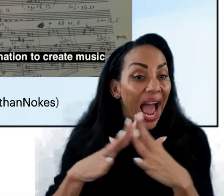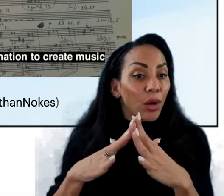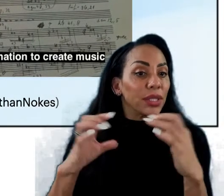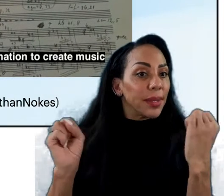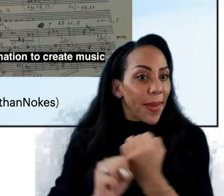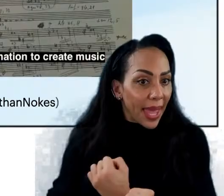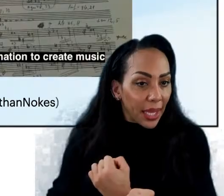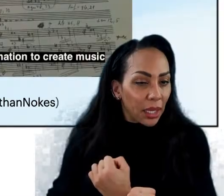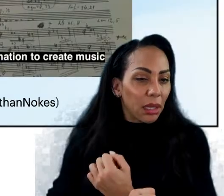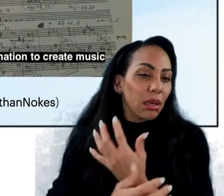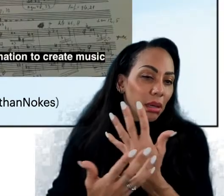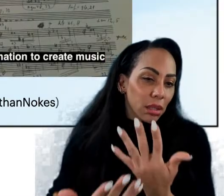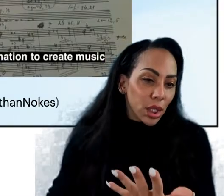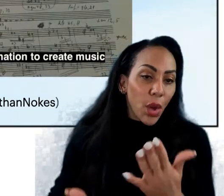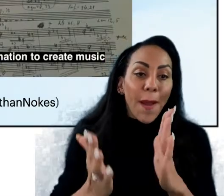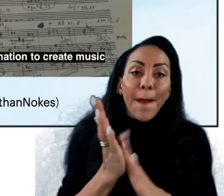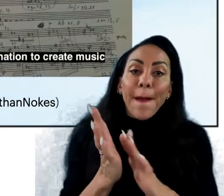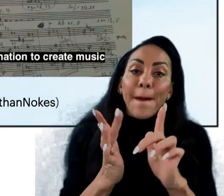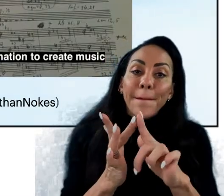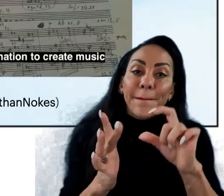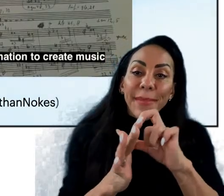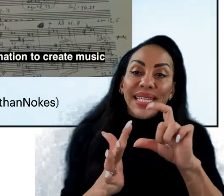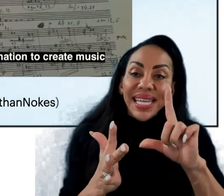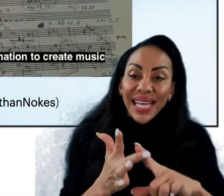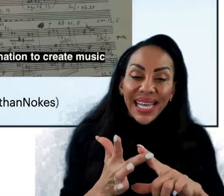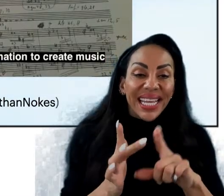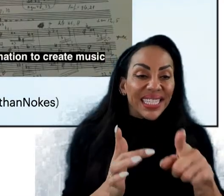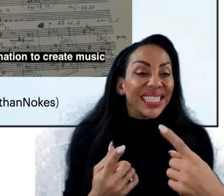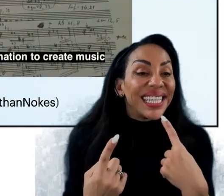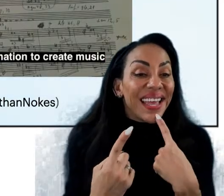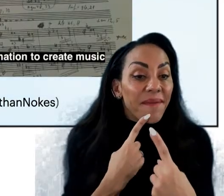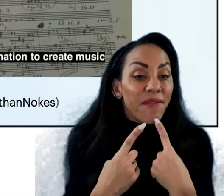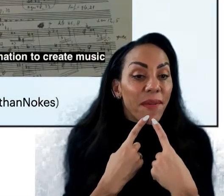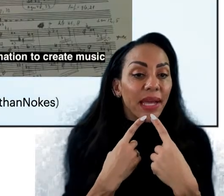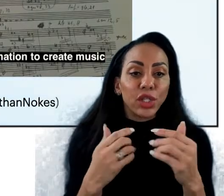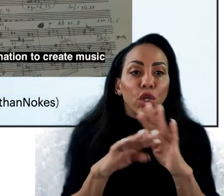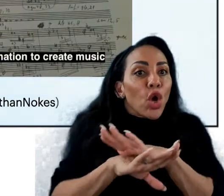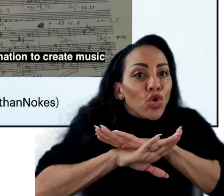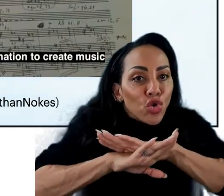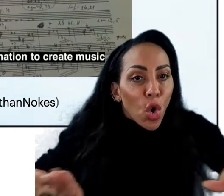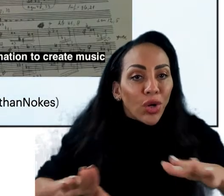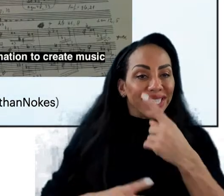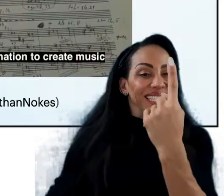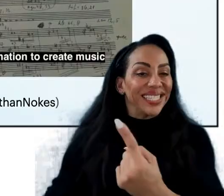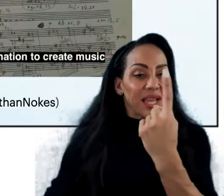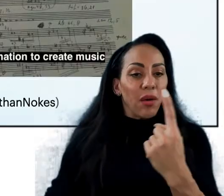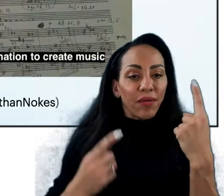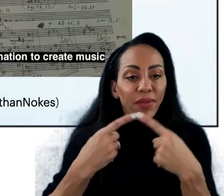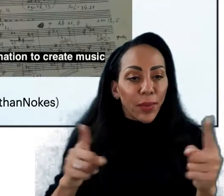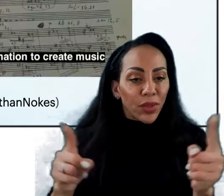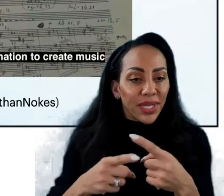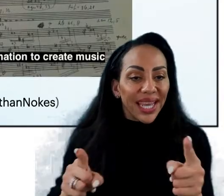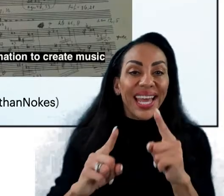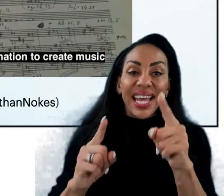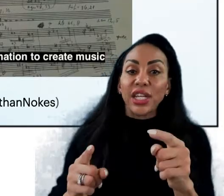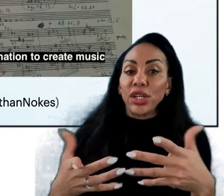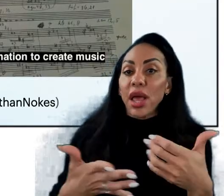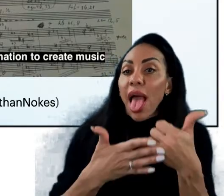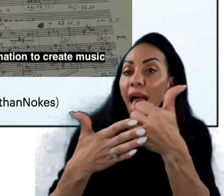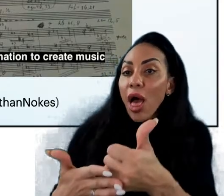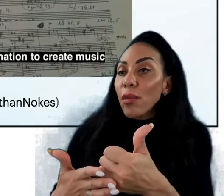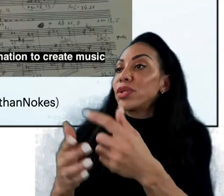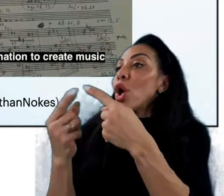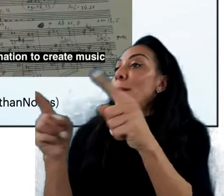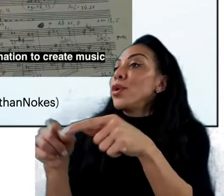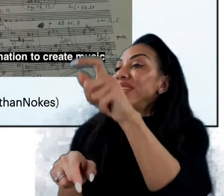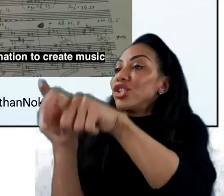here is that MIDI is the information, not the music. It connects instruments and musicians together. And it's got